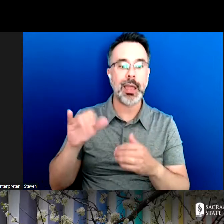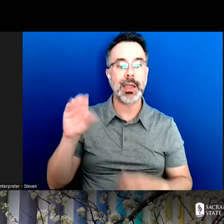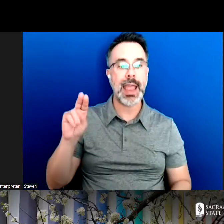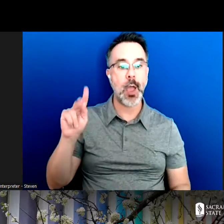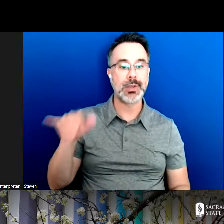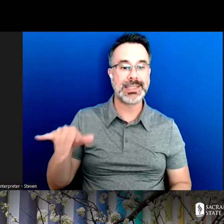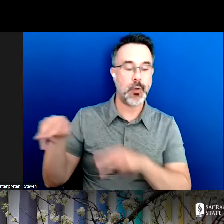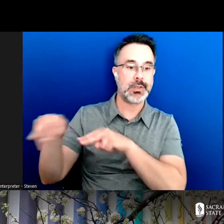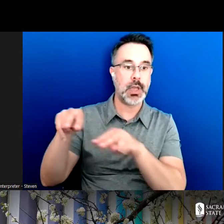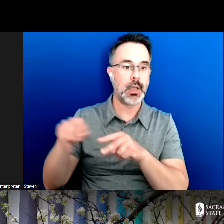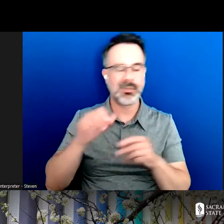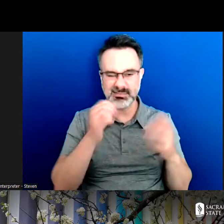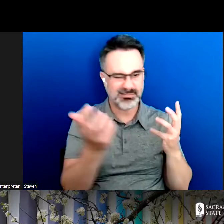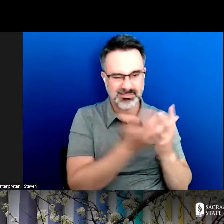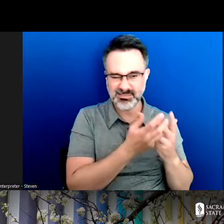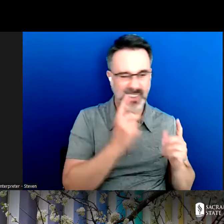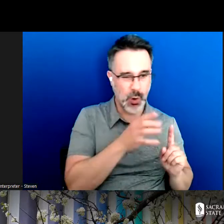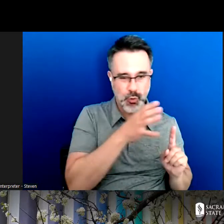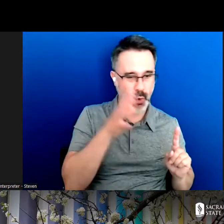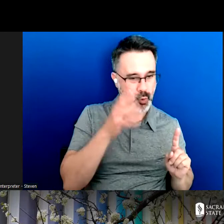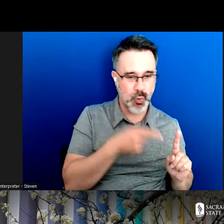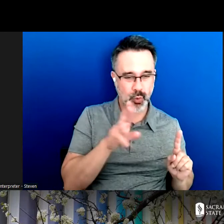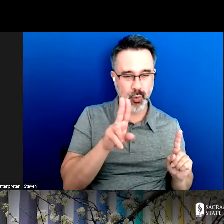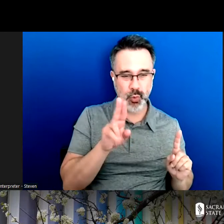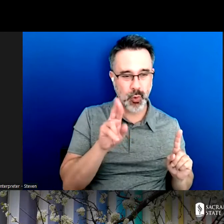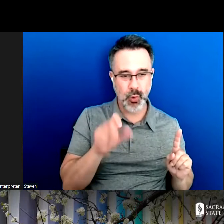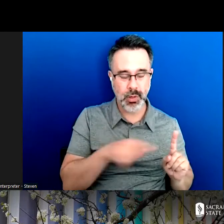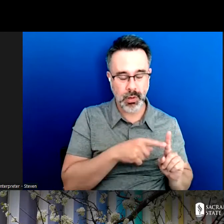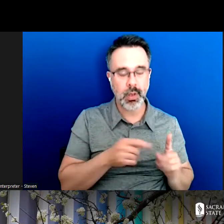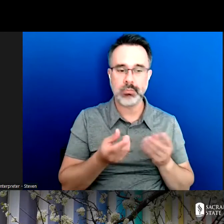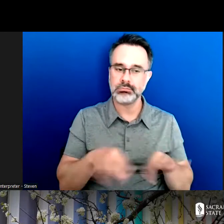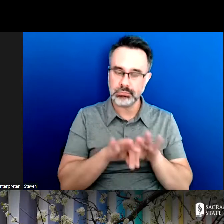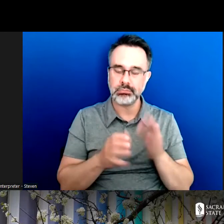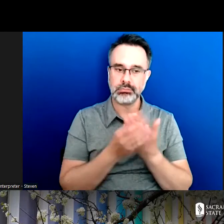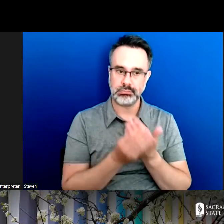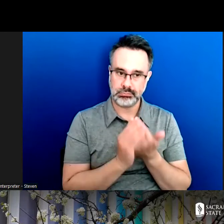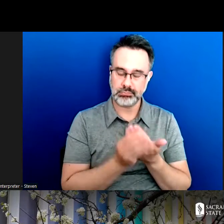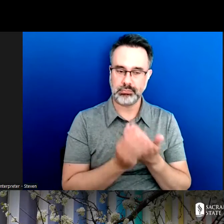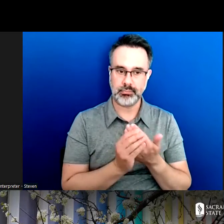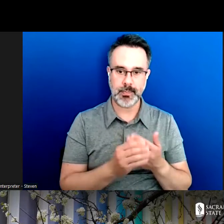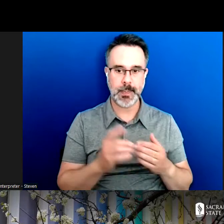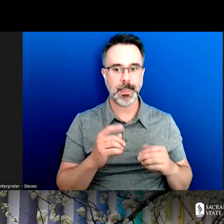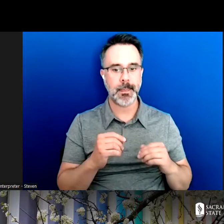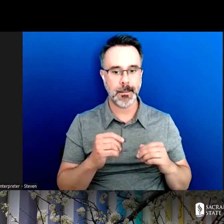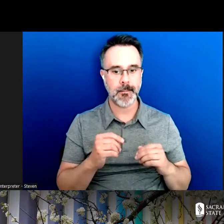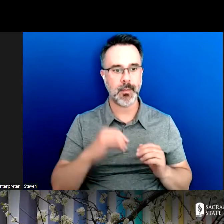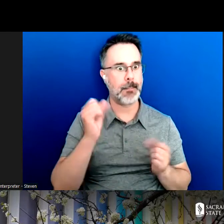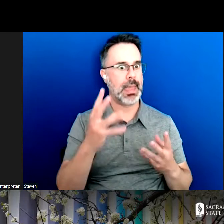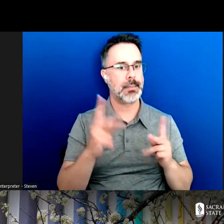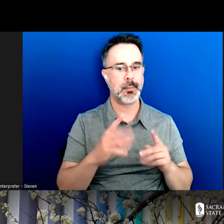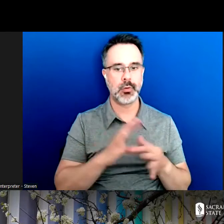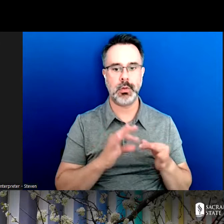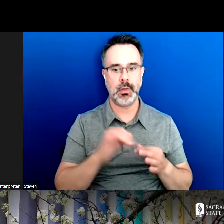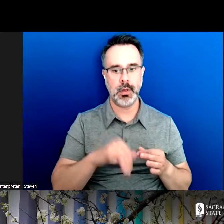effective for them. Maintaining flexibility was important to many commenters, and there is concern that